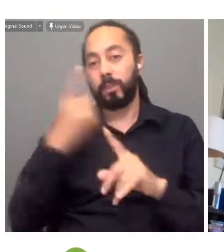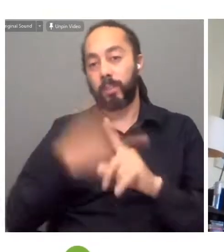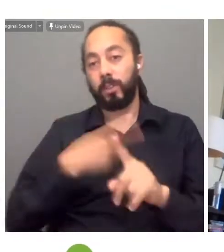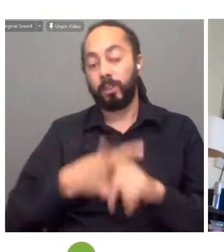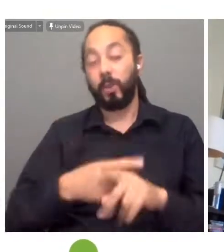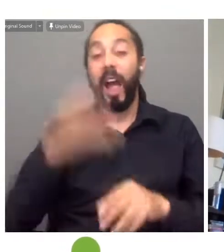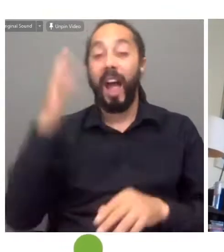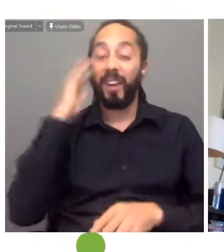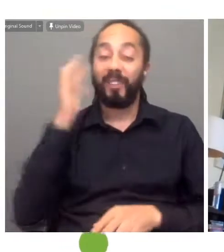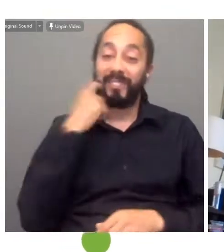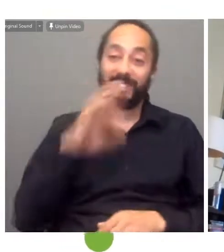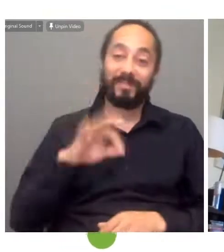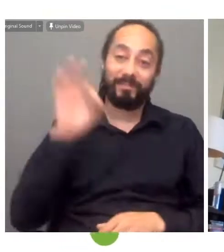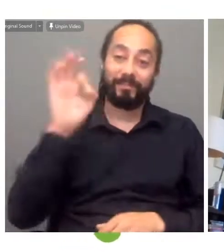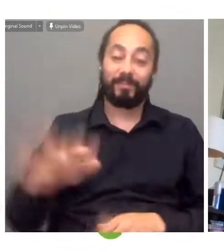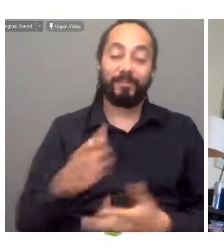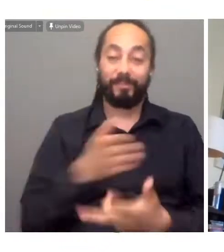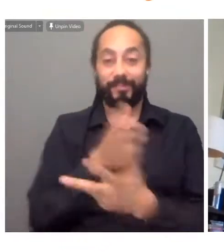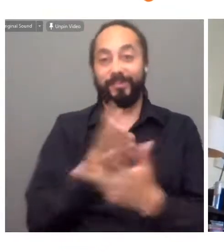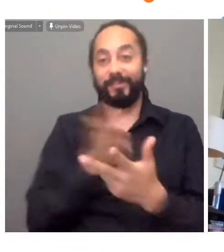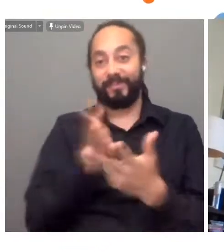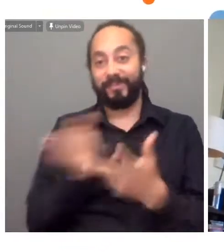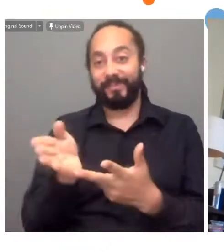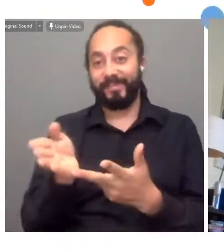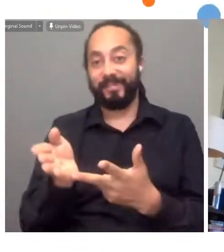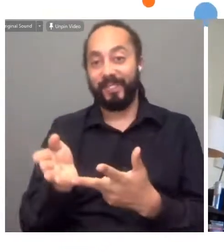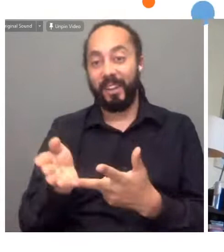on infrastructure. I'll let you wrap them all together.